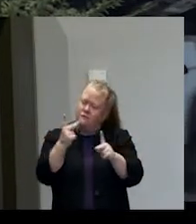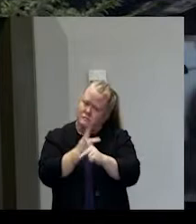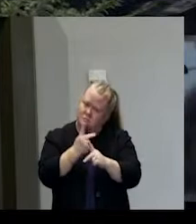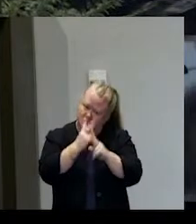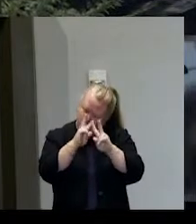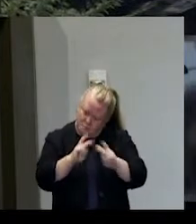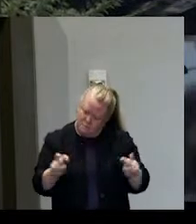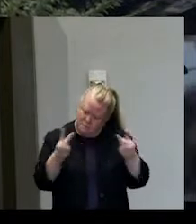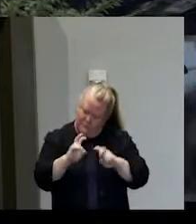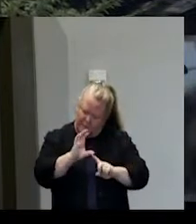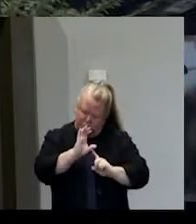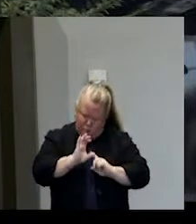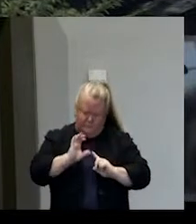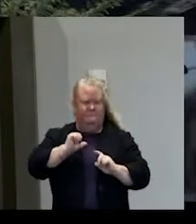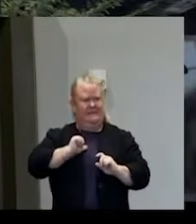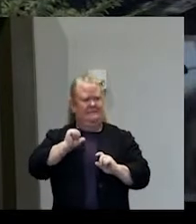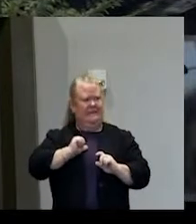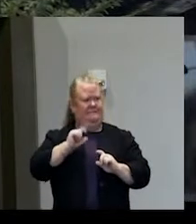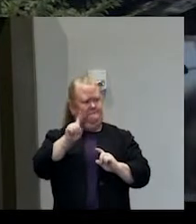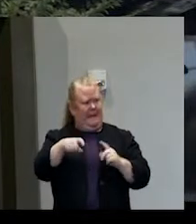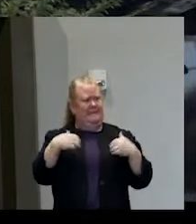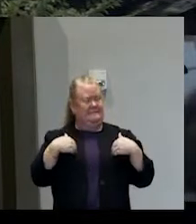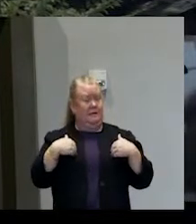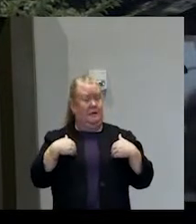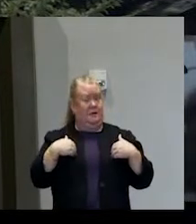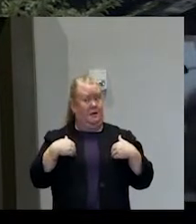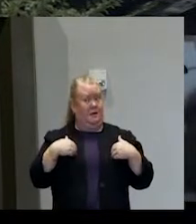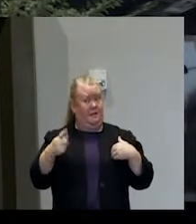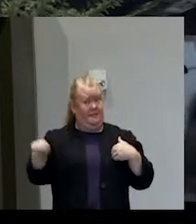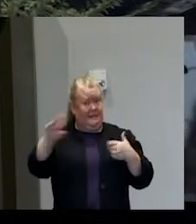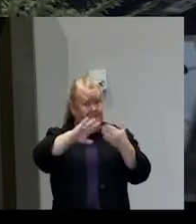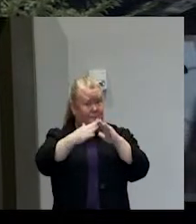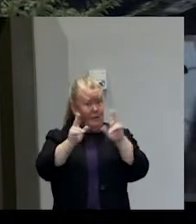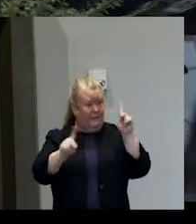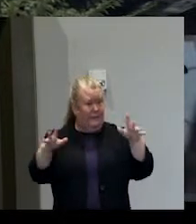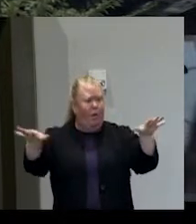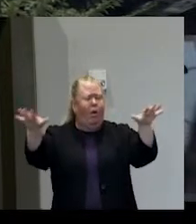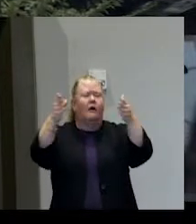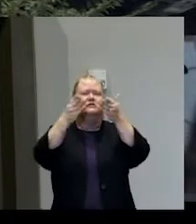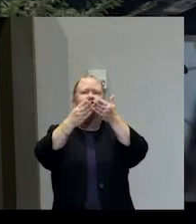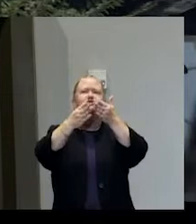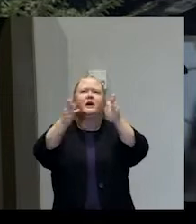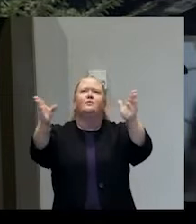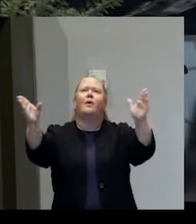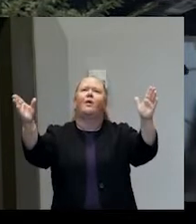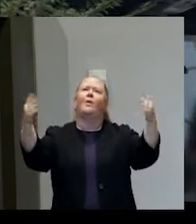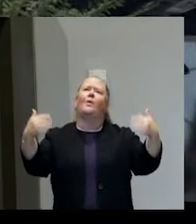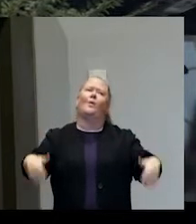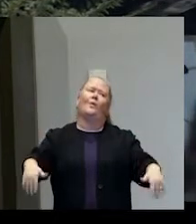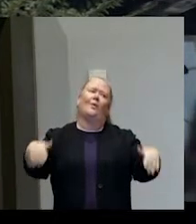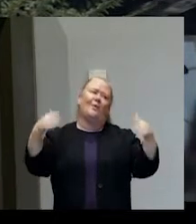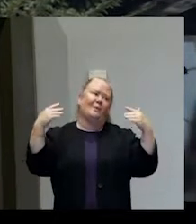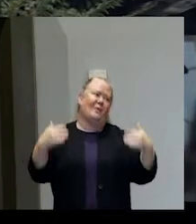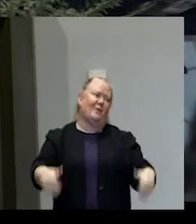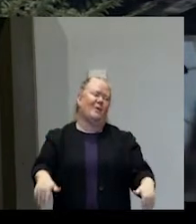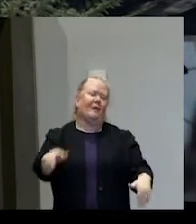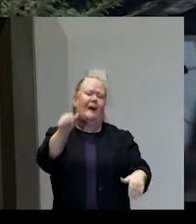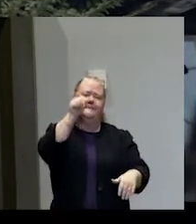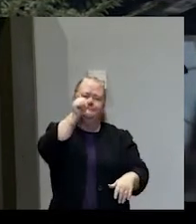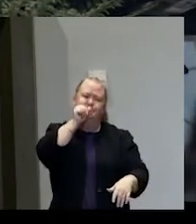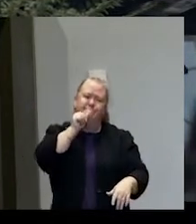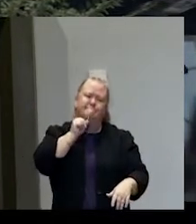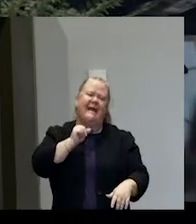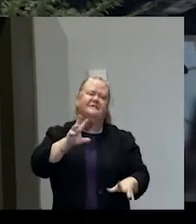I found that people of this community are generally just by default patient